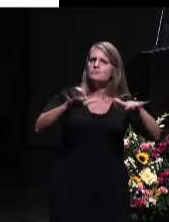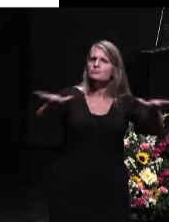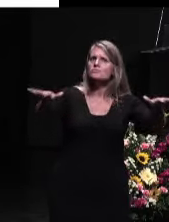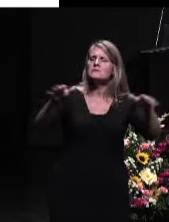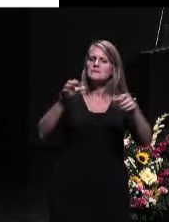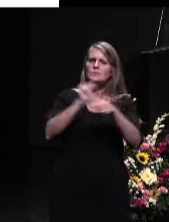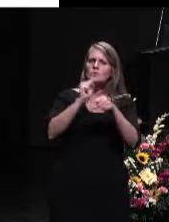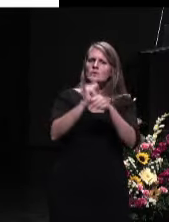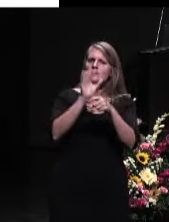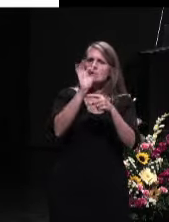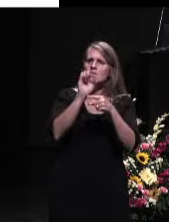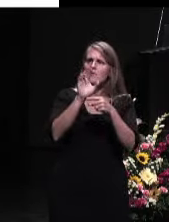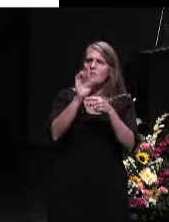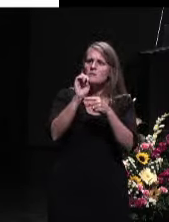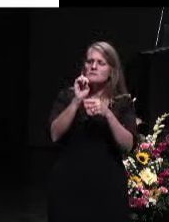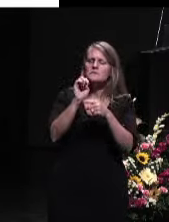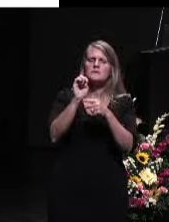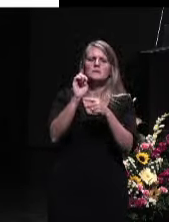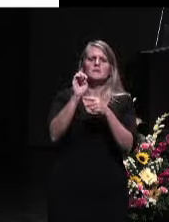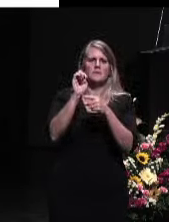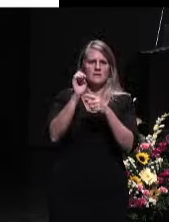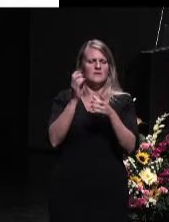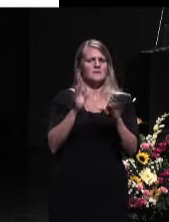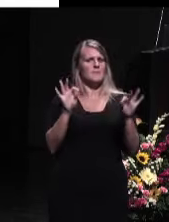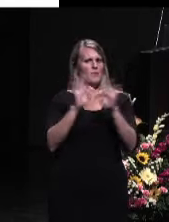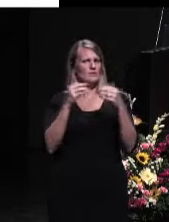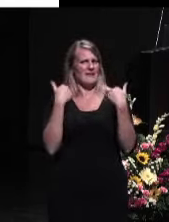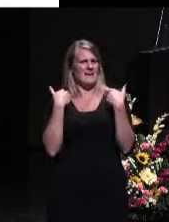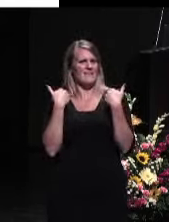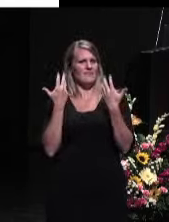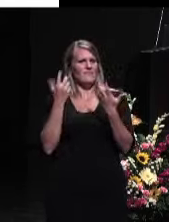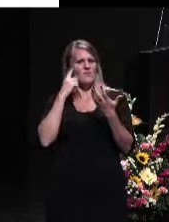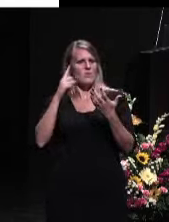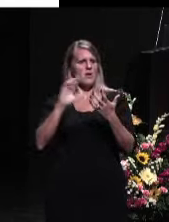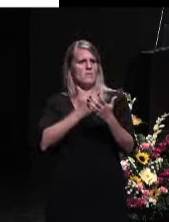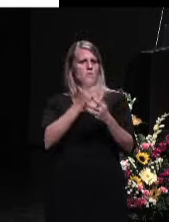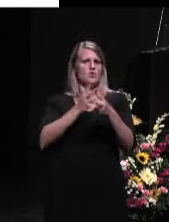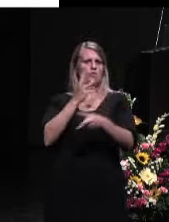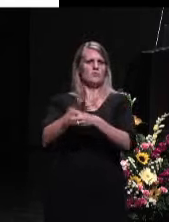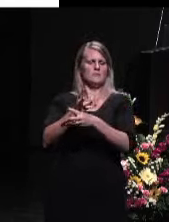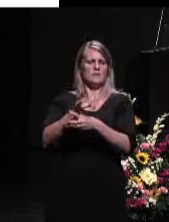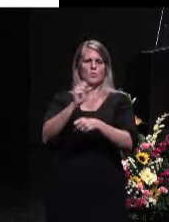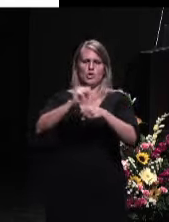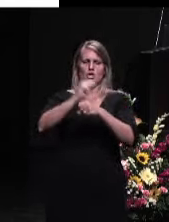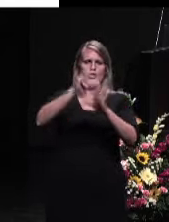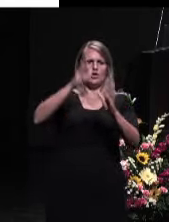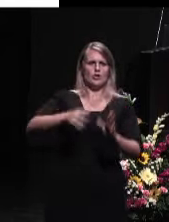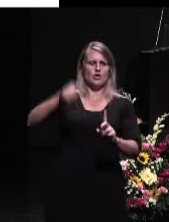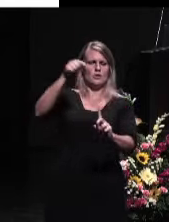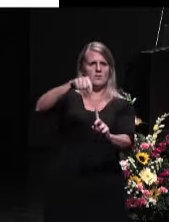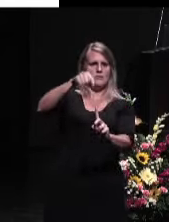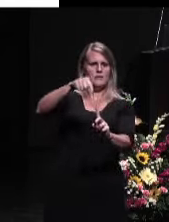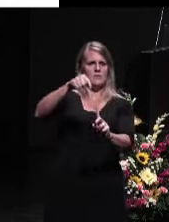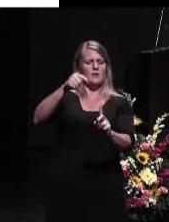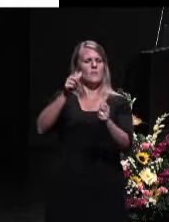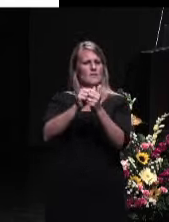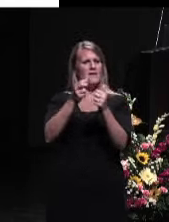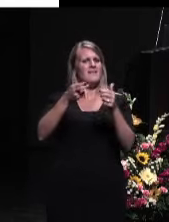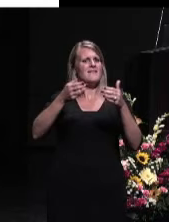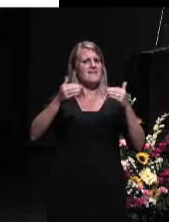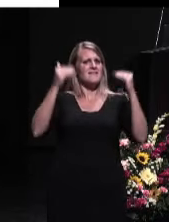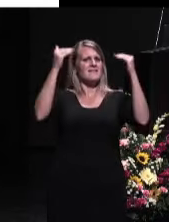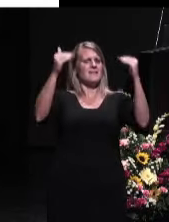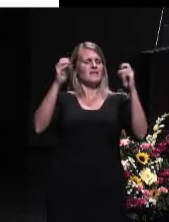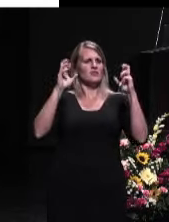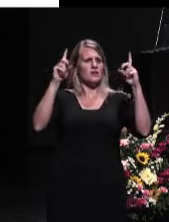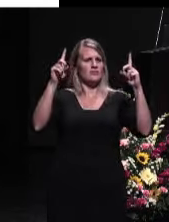democracy and all the important things that are critical for the role of higher ed. But if you just think about workers from an employment perspective, you can see why